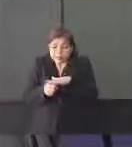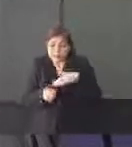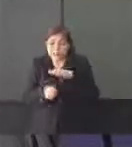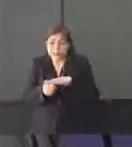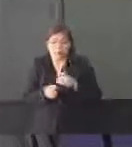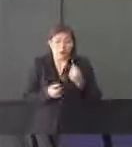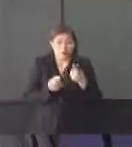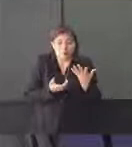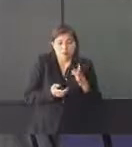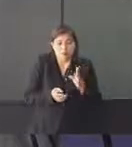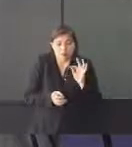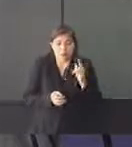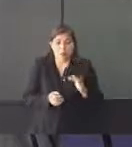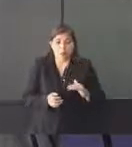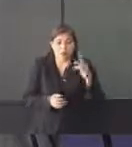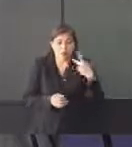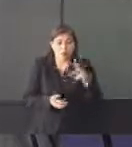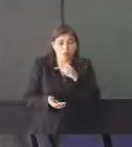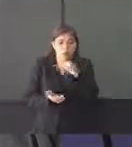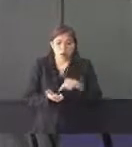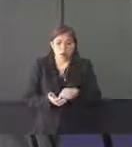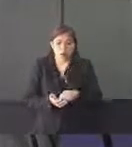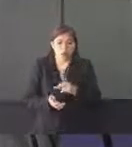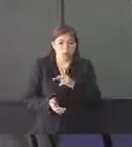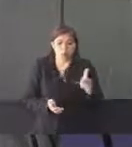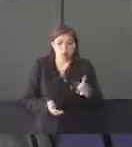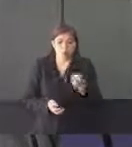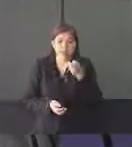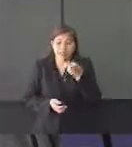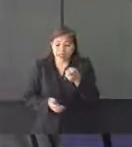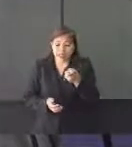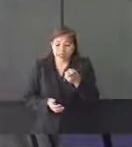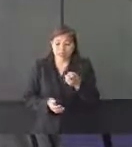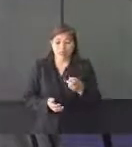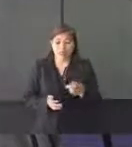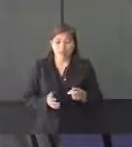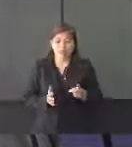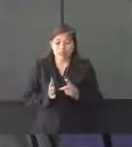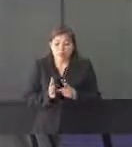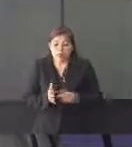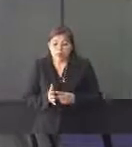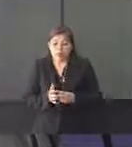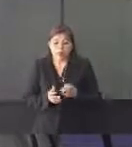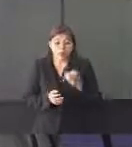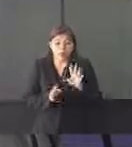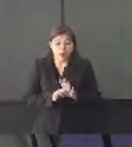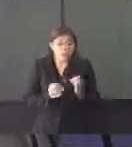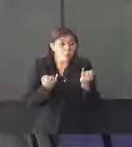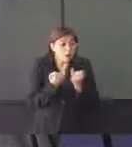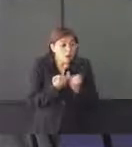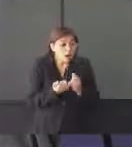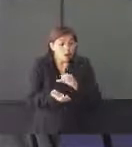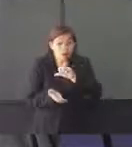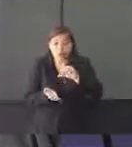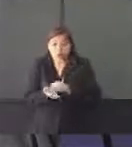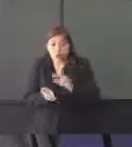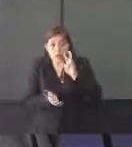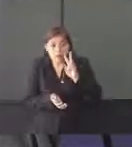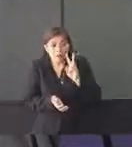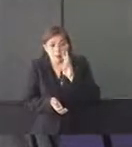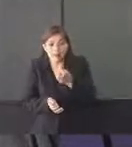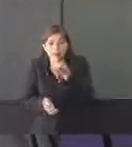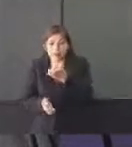of sexual harassment in public spaces. So these data are replicated in all the cities in